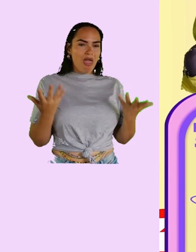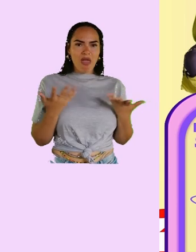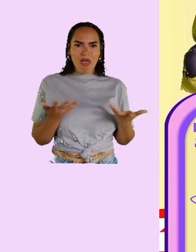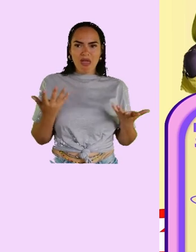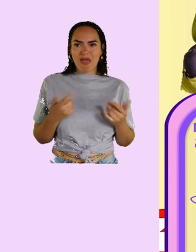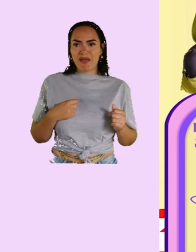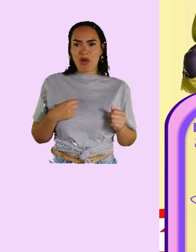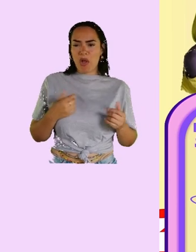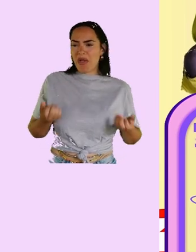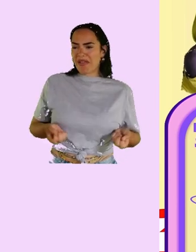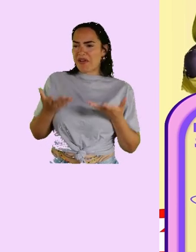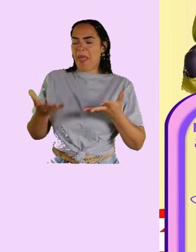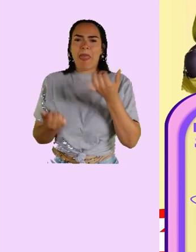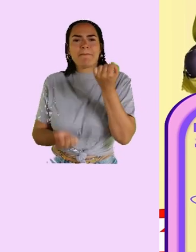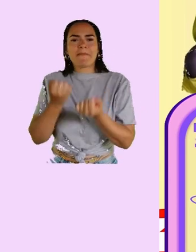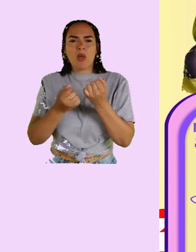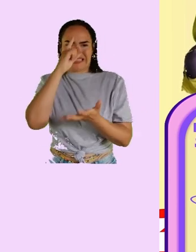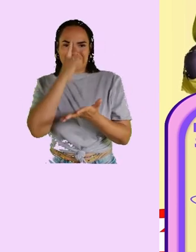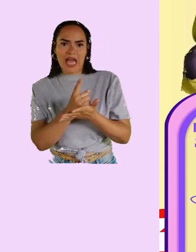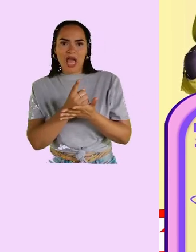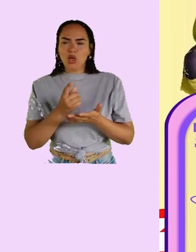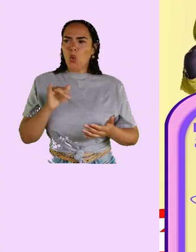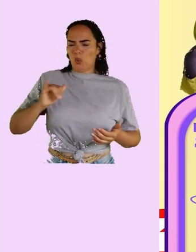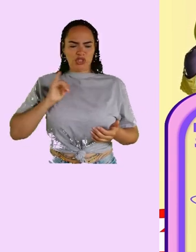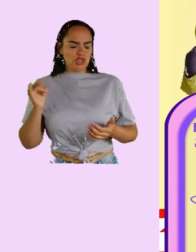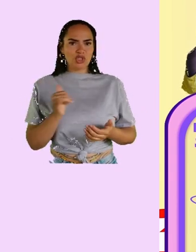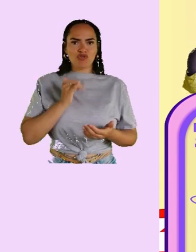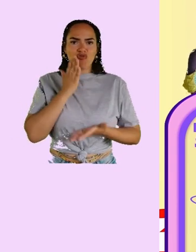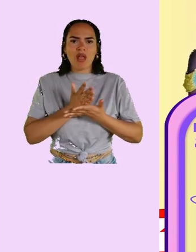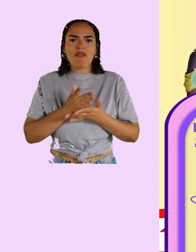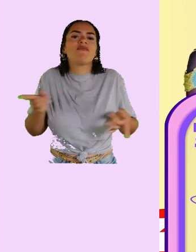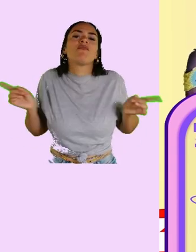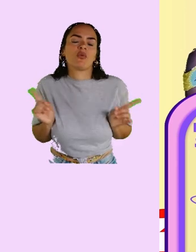Giving him the power to decide which one of us is real? And for what?